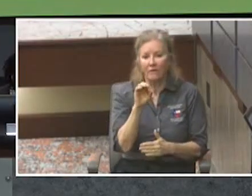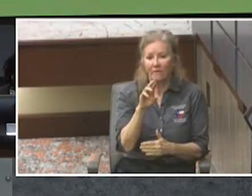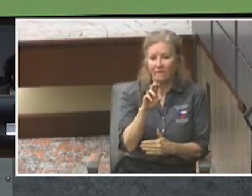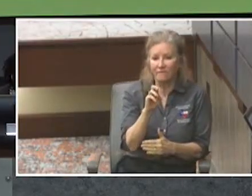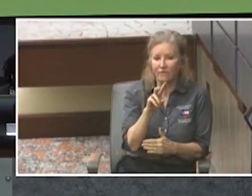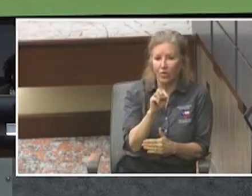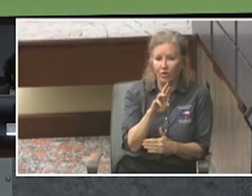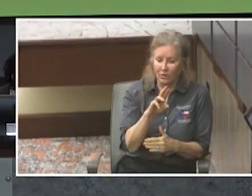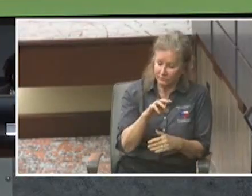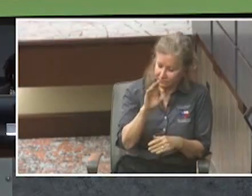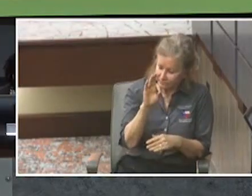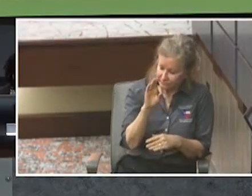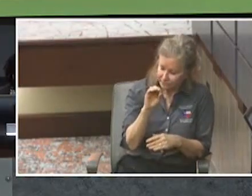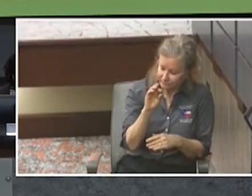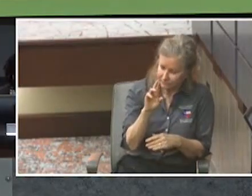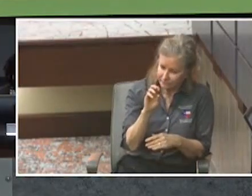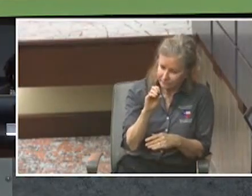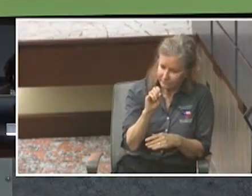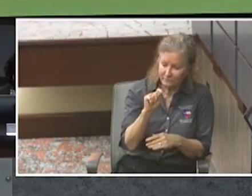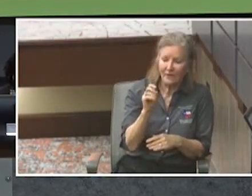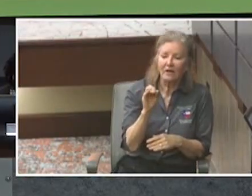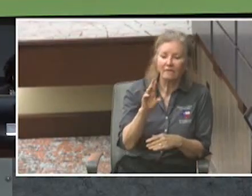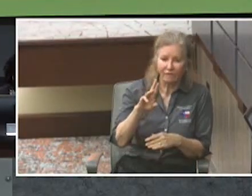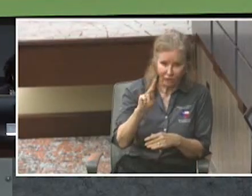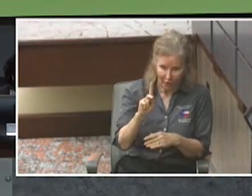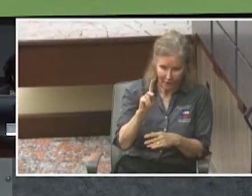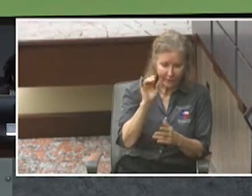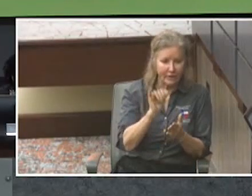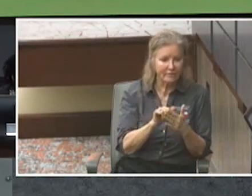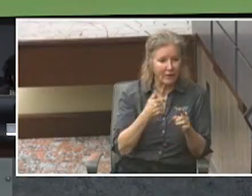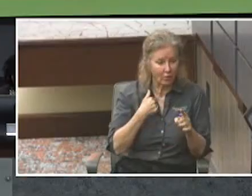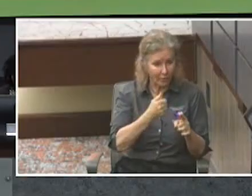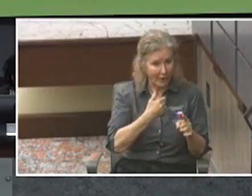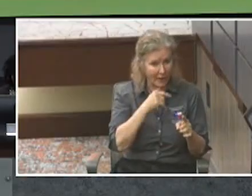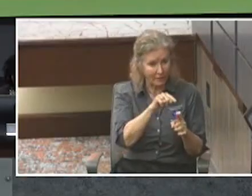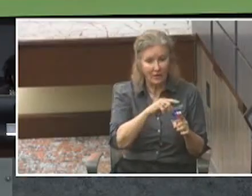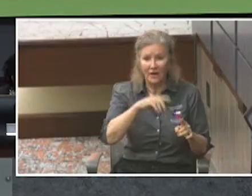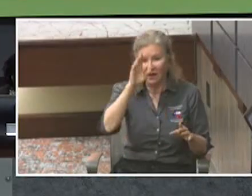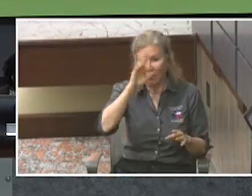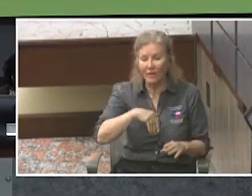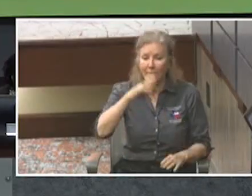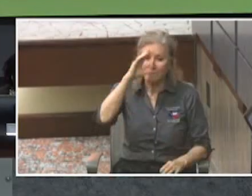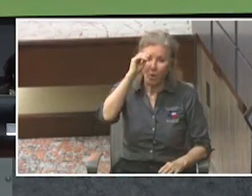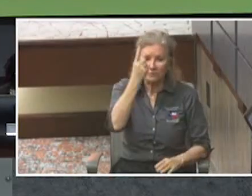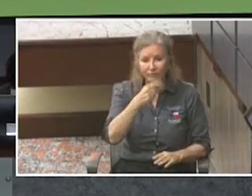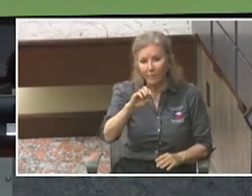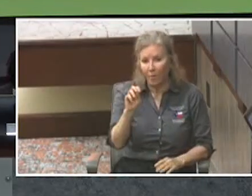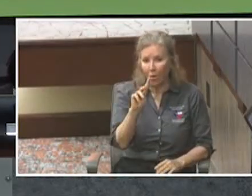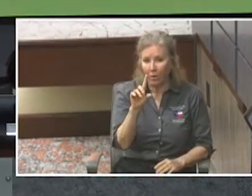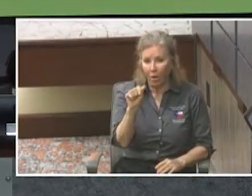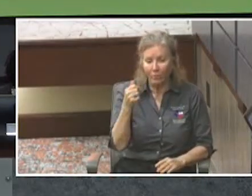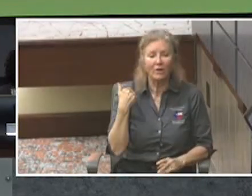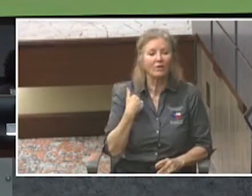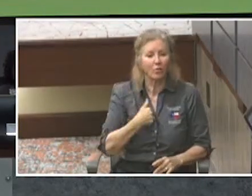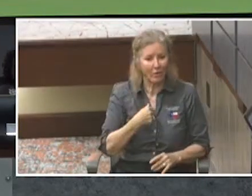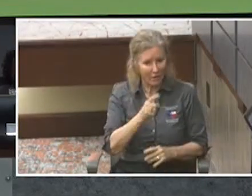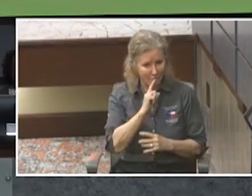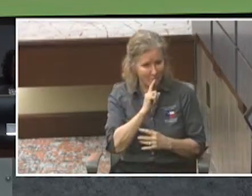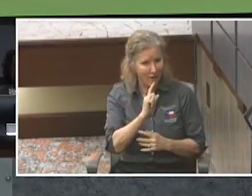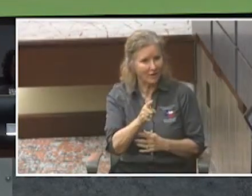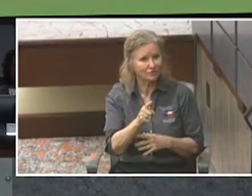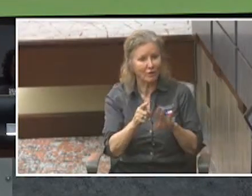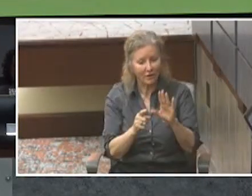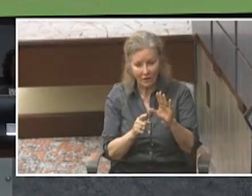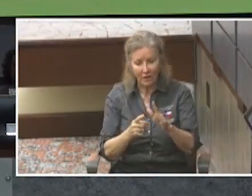first concert that we had at the Pavilion. I'm sure everyone is familiar with the Boys from Oklahoma. We actually reactivated